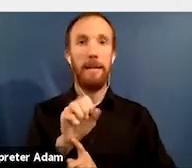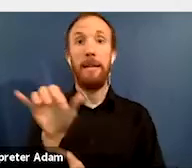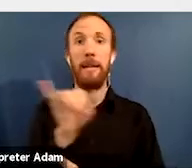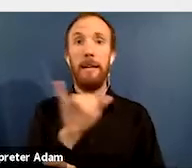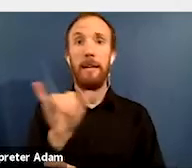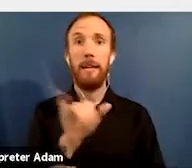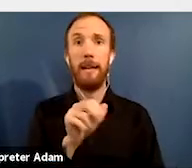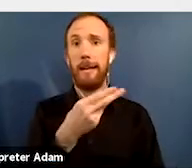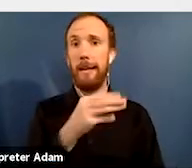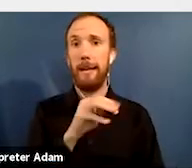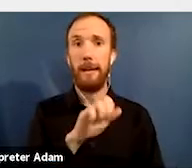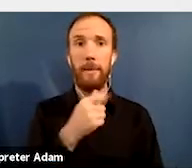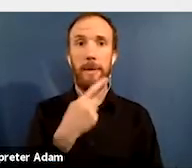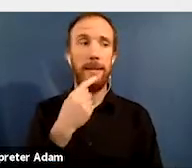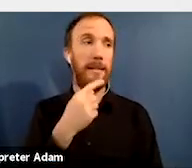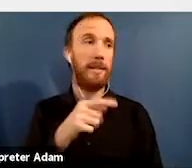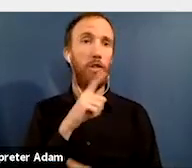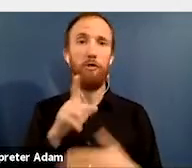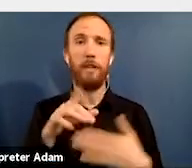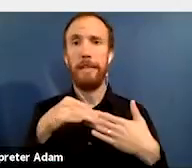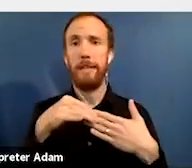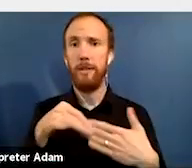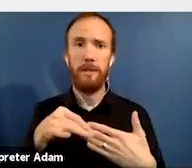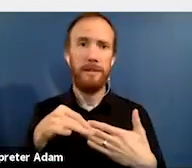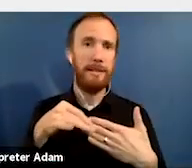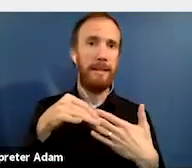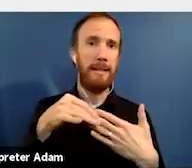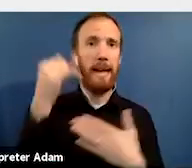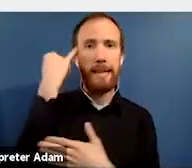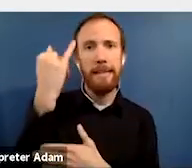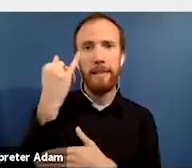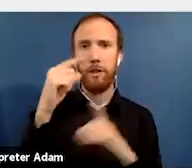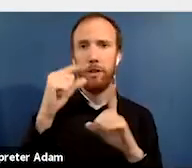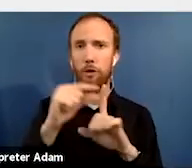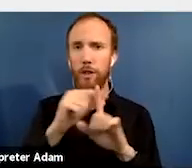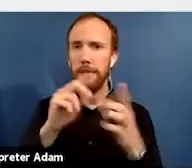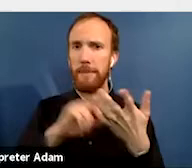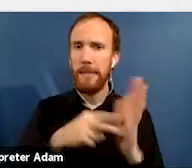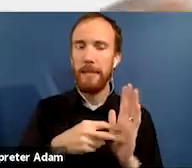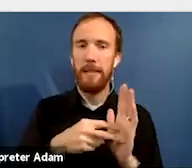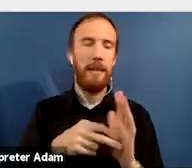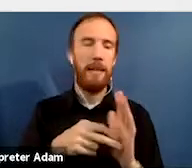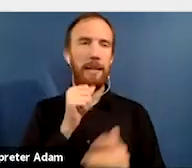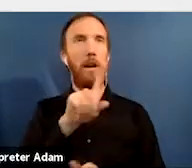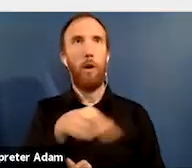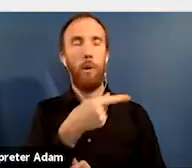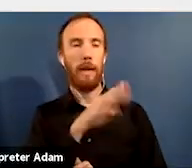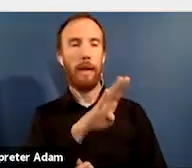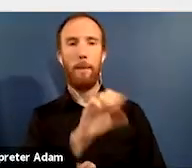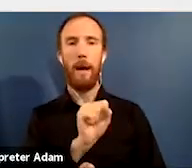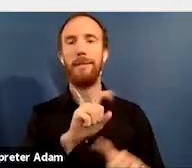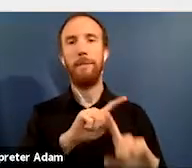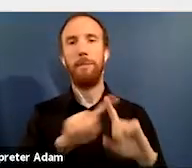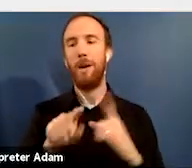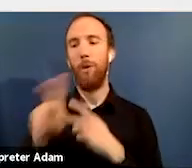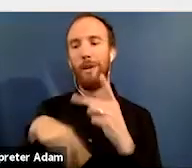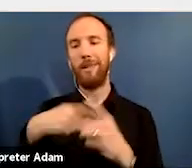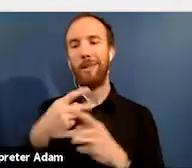loosely defined term. So some of the ways we tend to think about it is not just bias, but also what sort of harms are we trying to